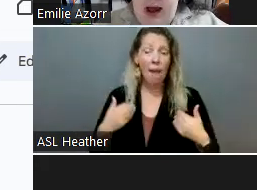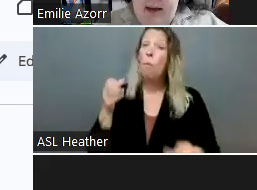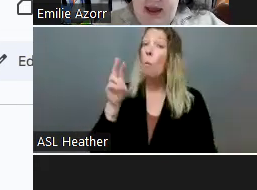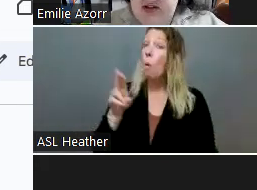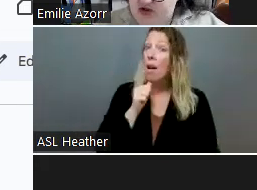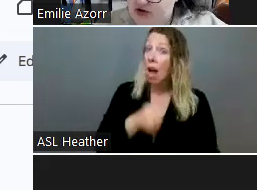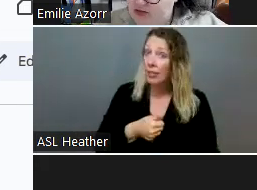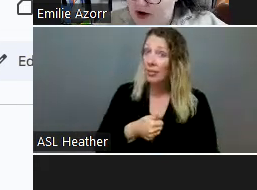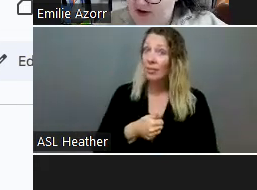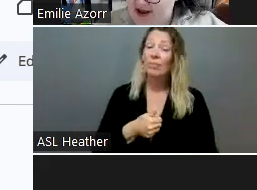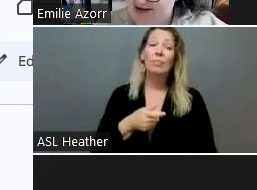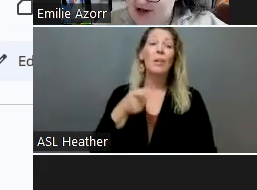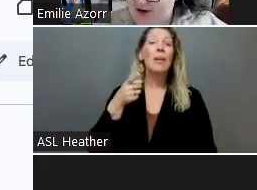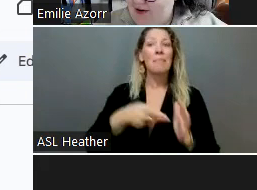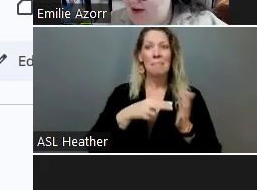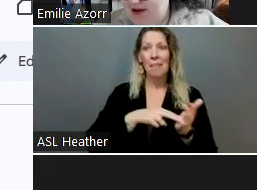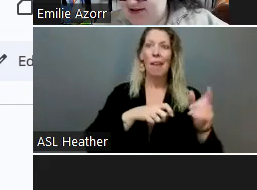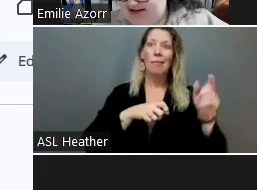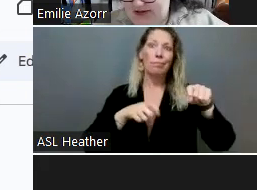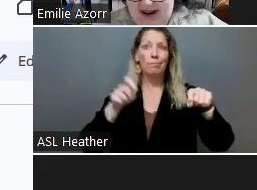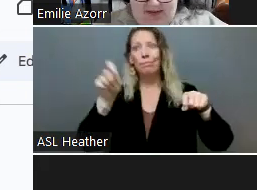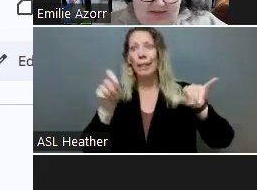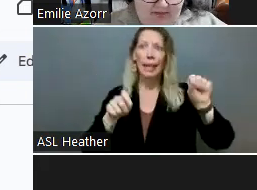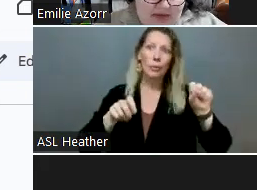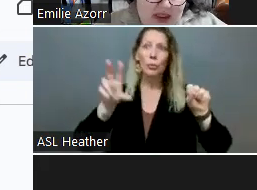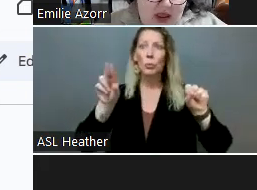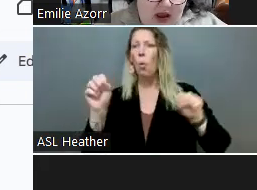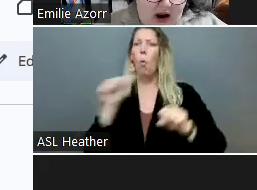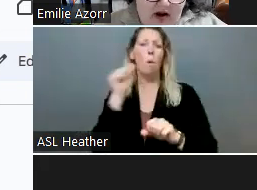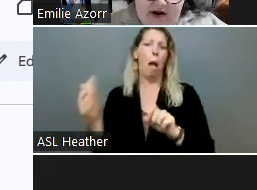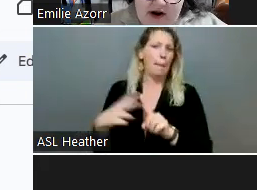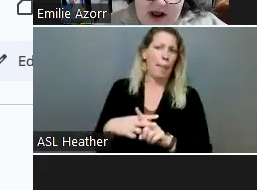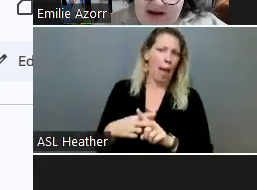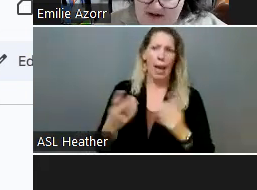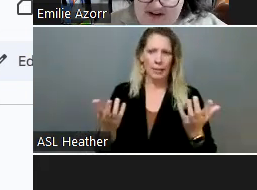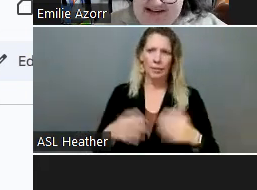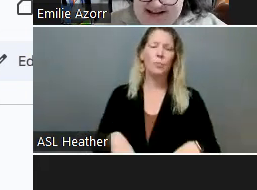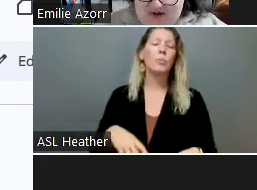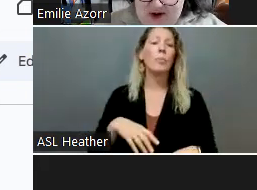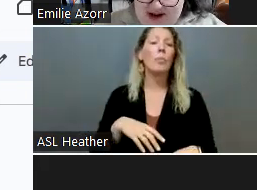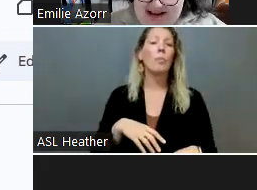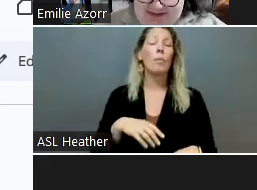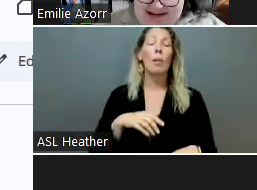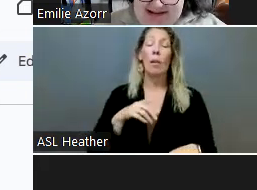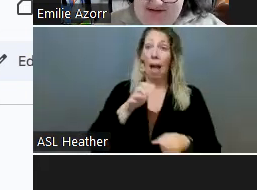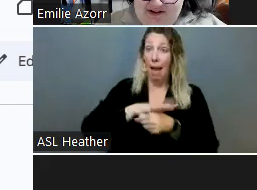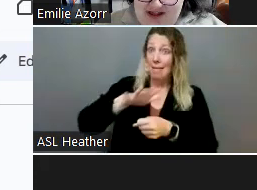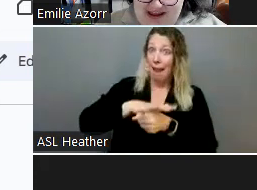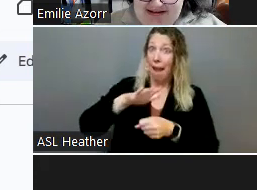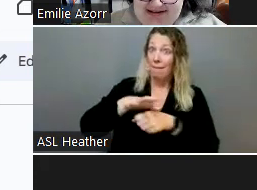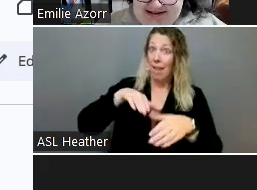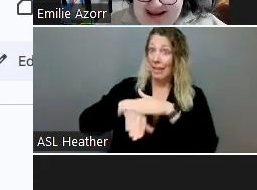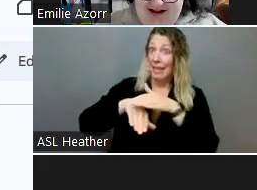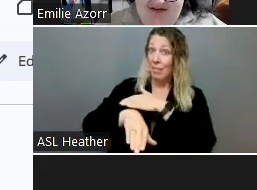And so you'd mark yes, no, or maybe it doesn't apply to me. Are there enough accessible parking spaces